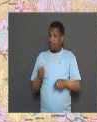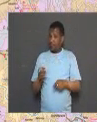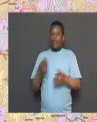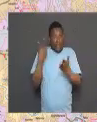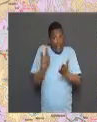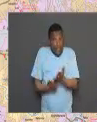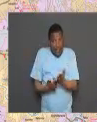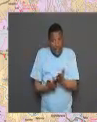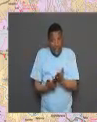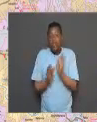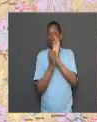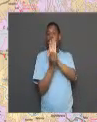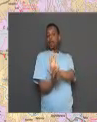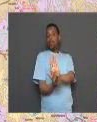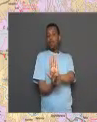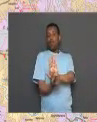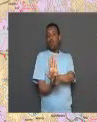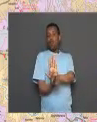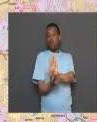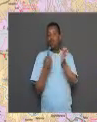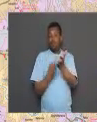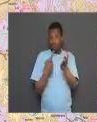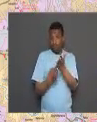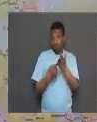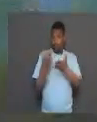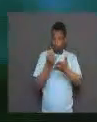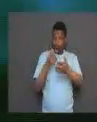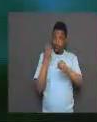This is an example of scale drawing.